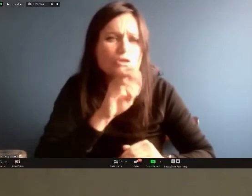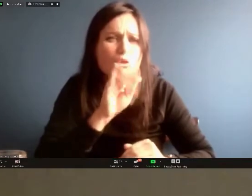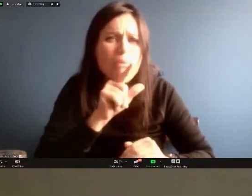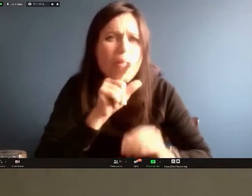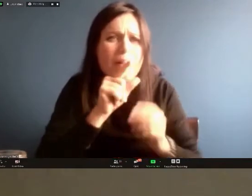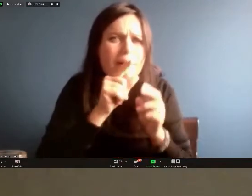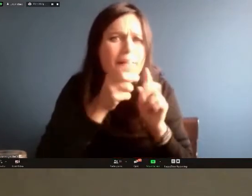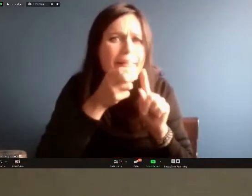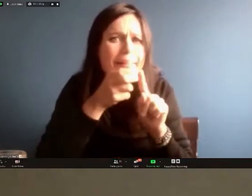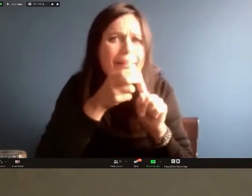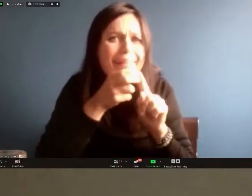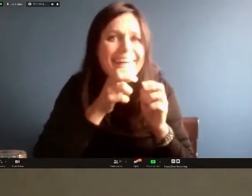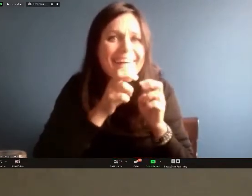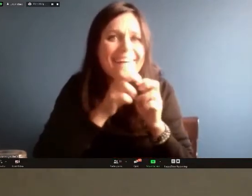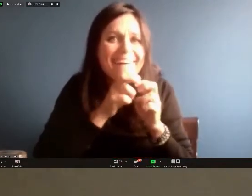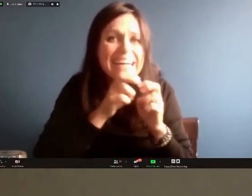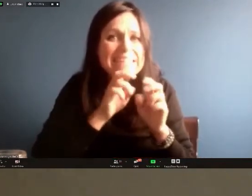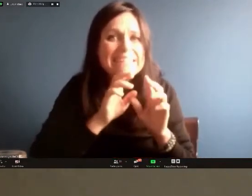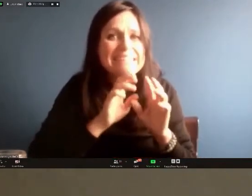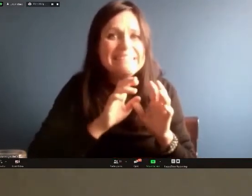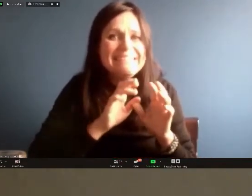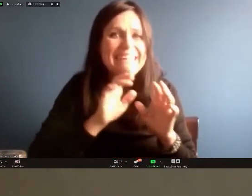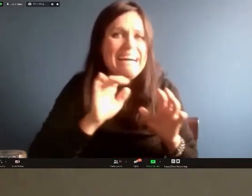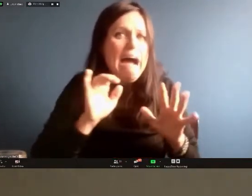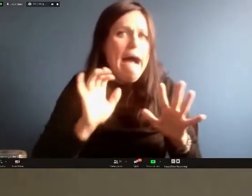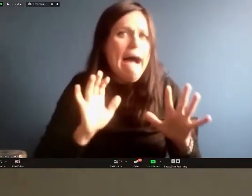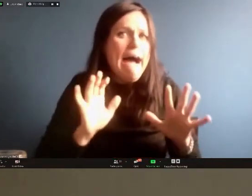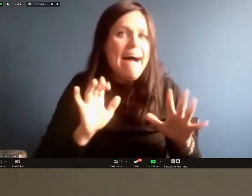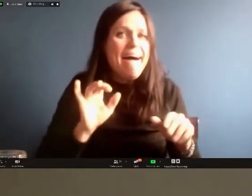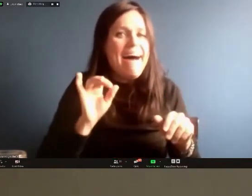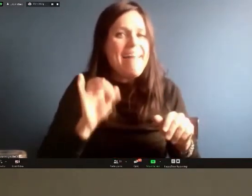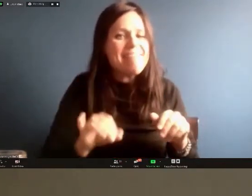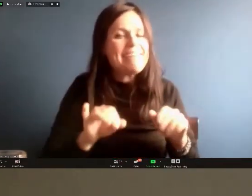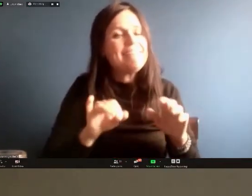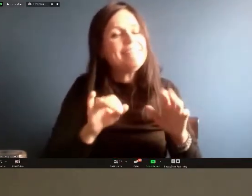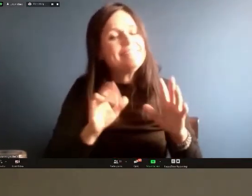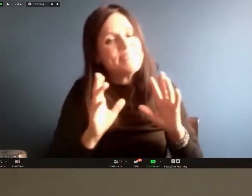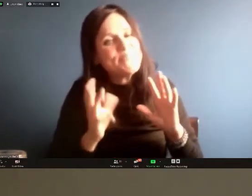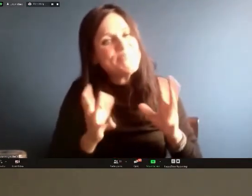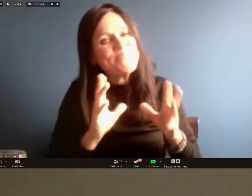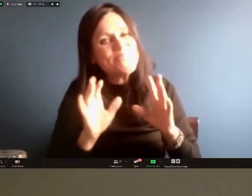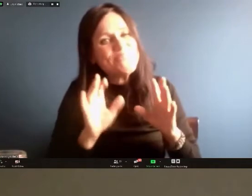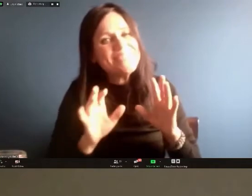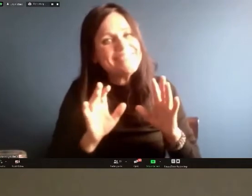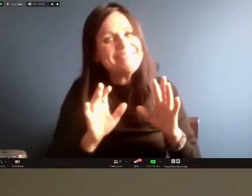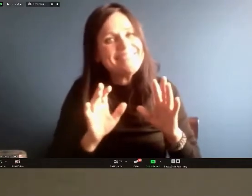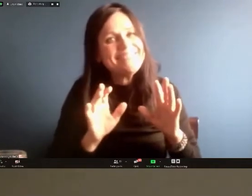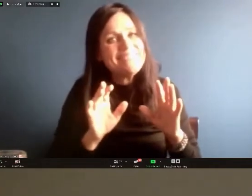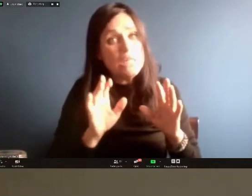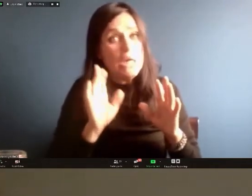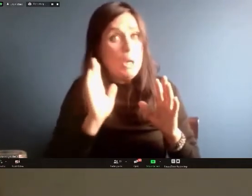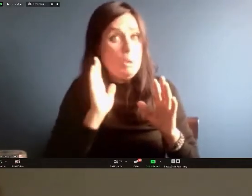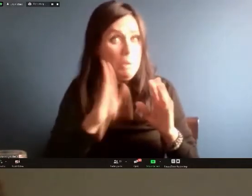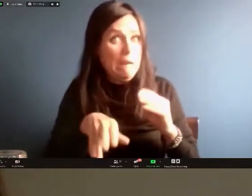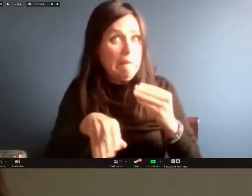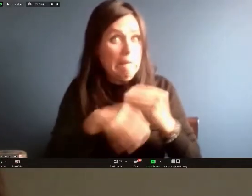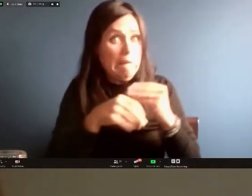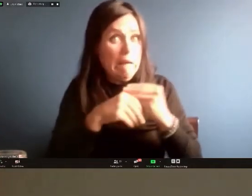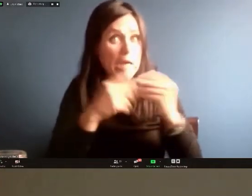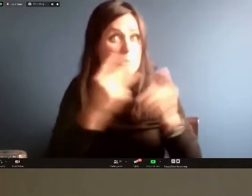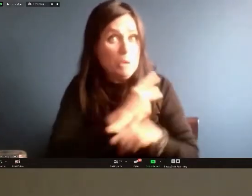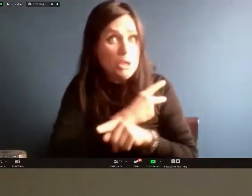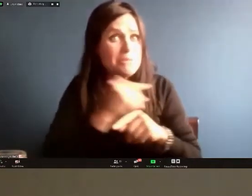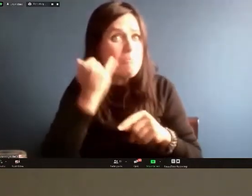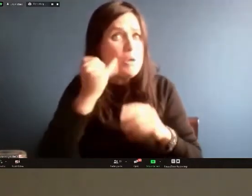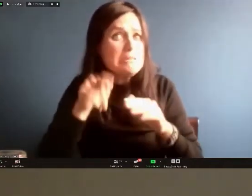I think that's as far as I would ever go in terms of I would never be able to kill a cat or a